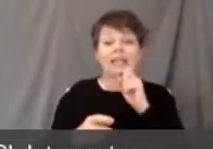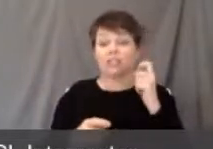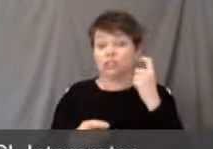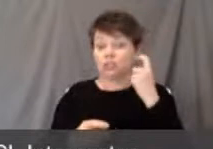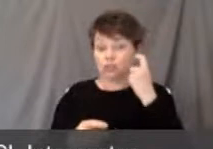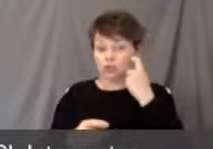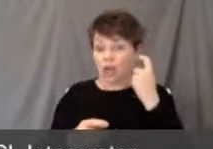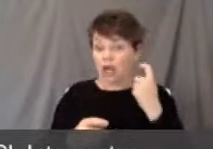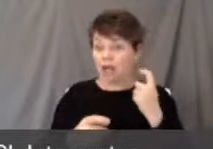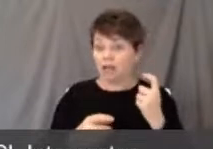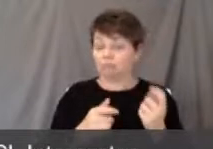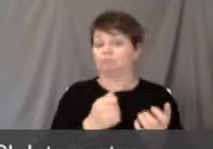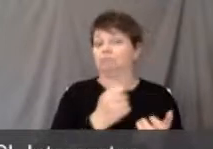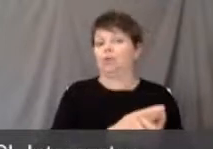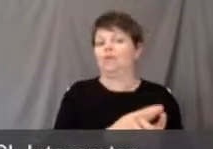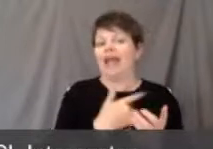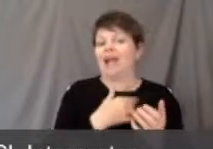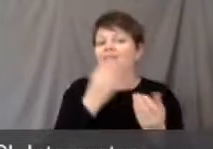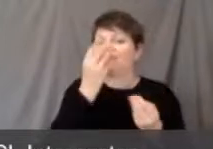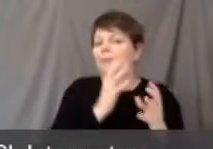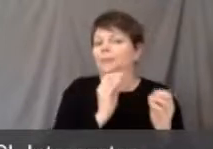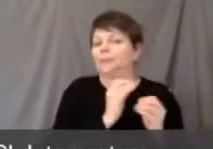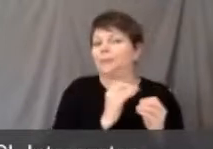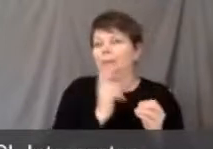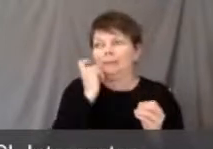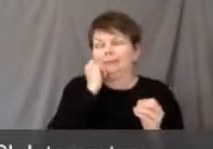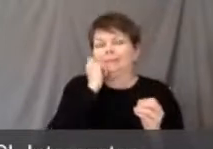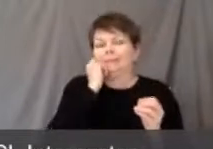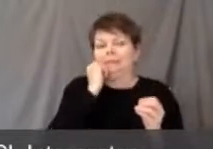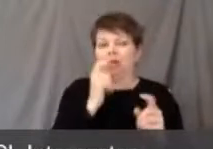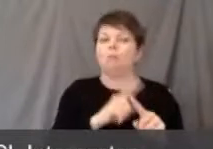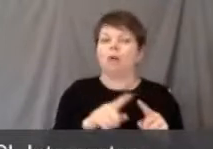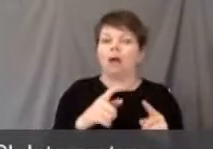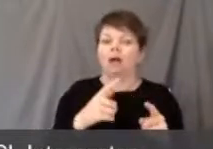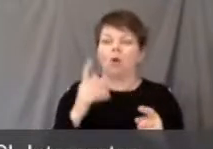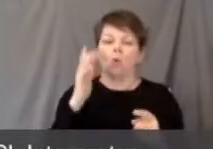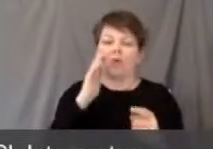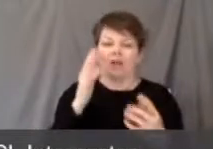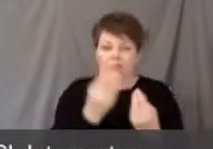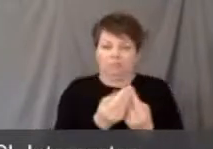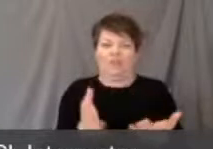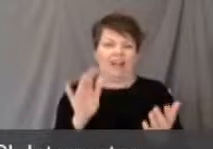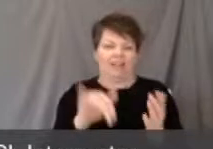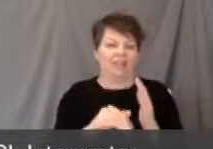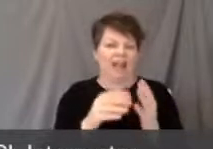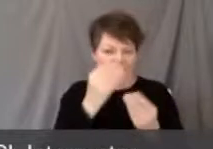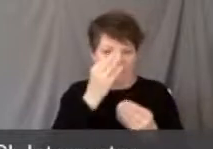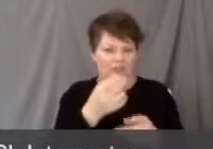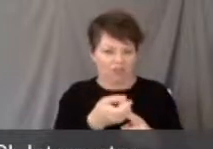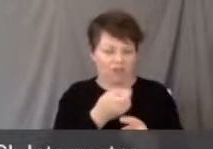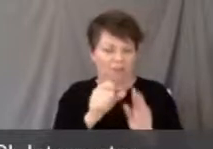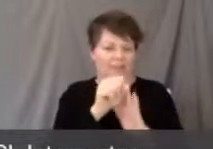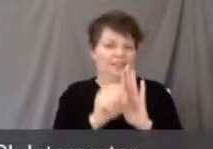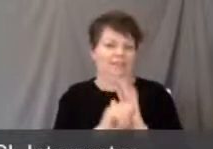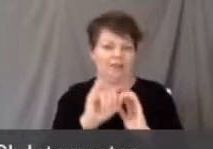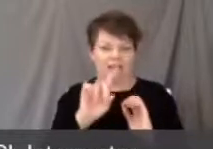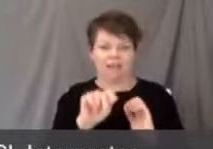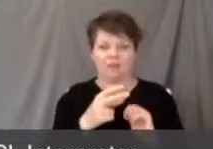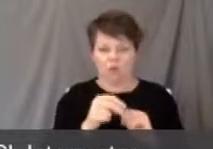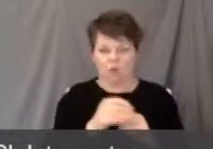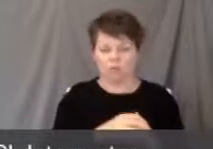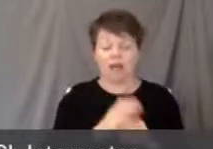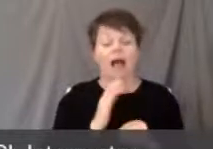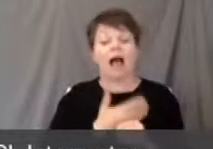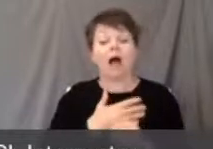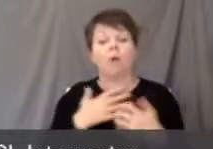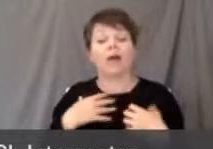is not yet available for us to be looking at, but I know that the state is looking at getting that information. Currently, we have our health district, which